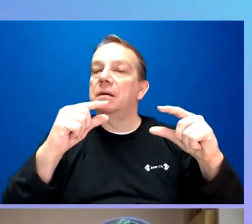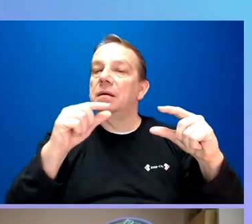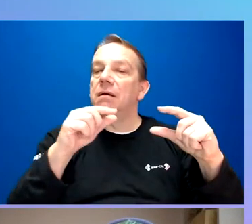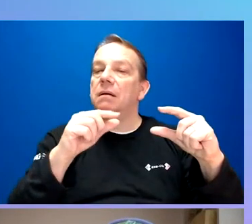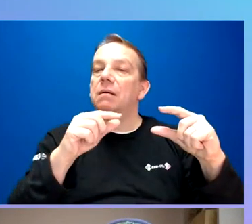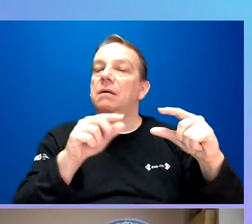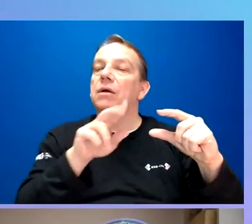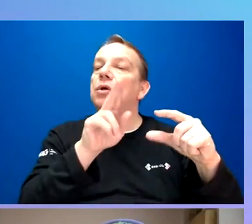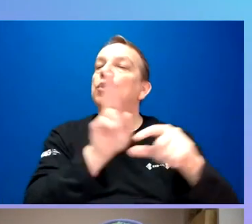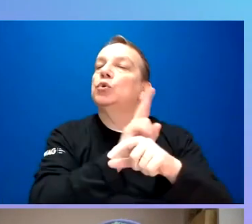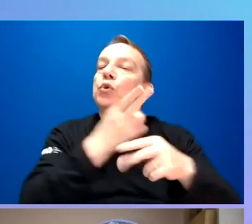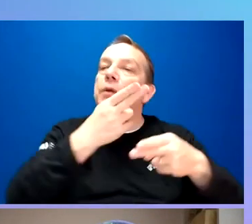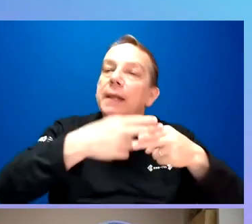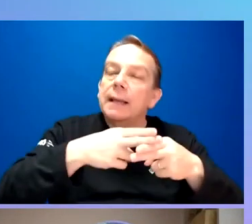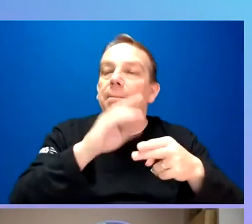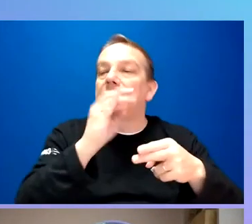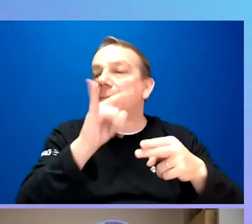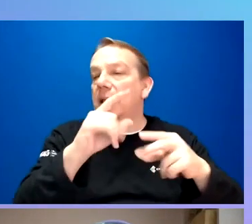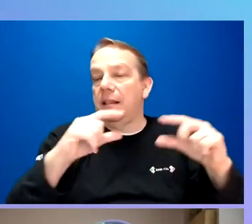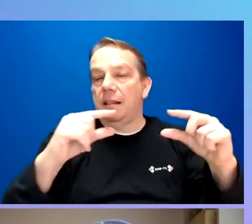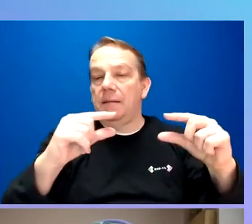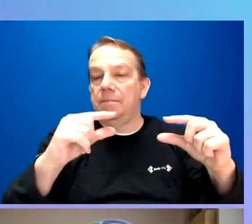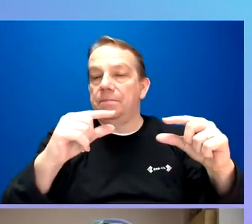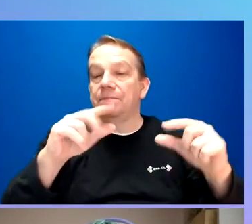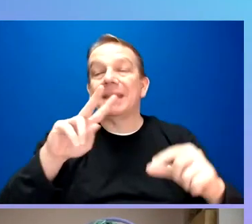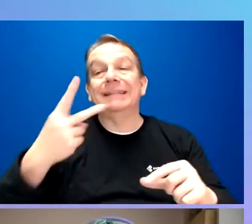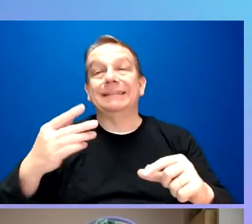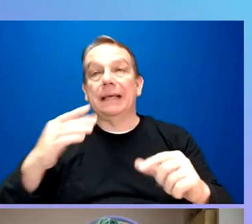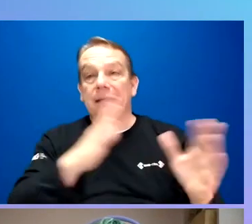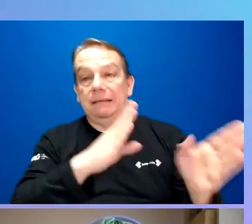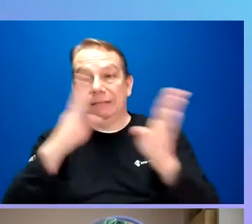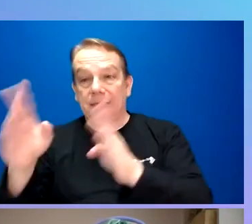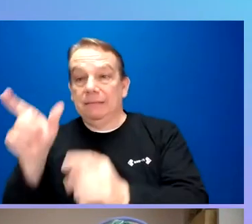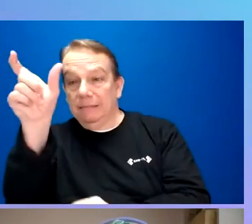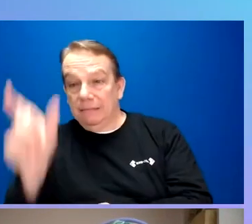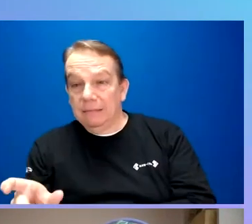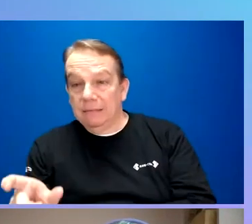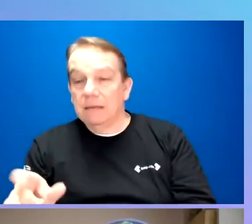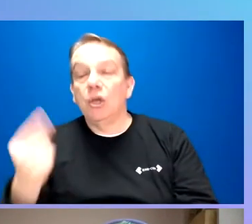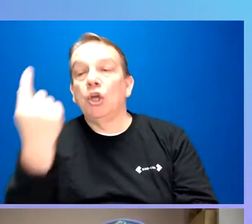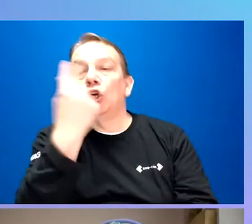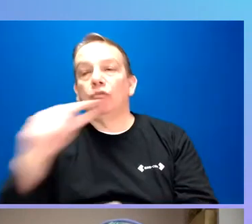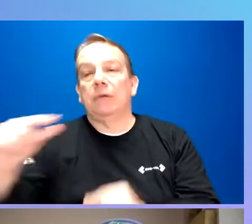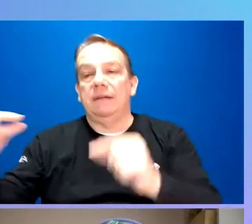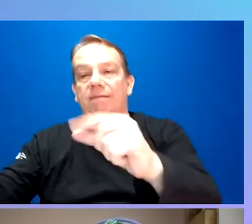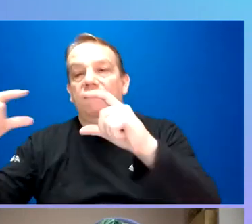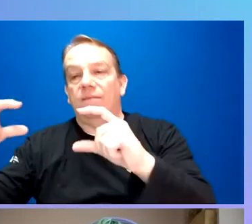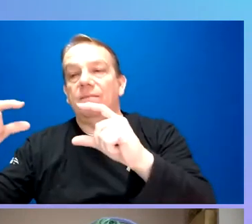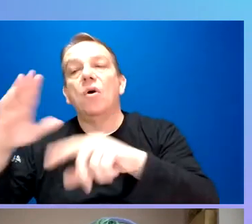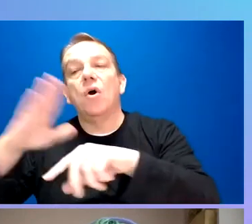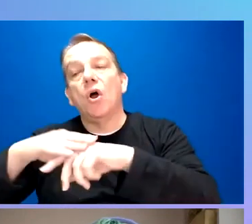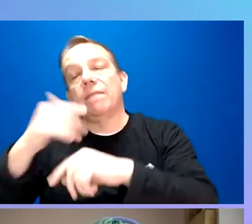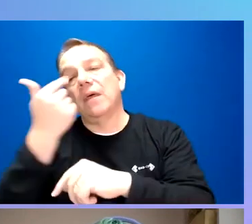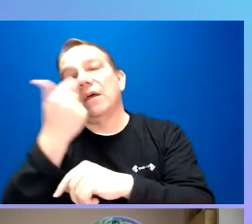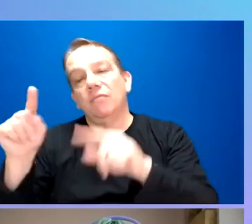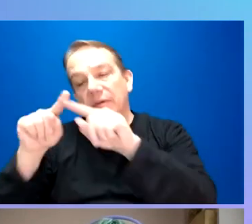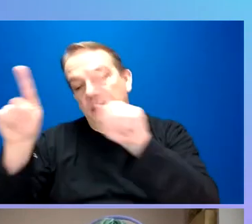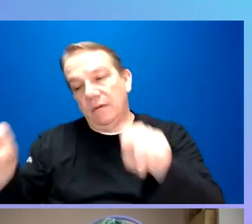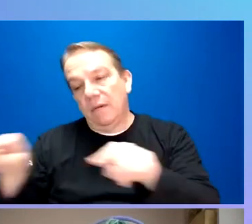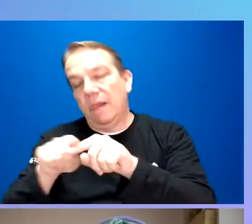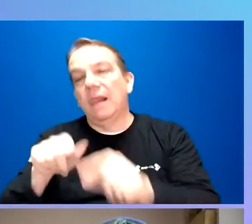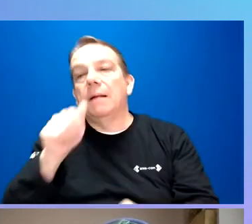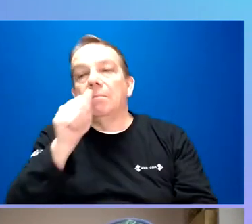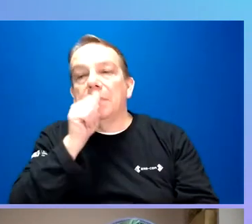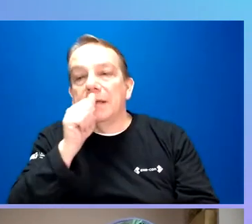a username or email field. And then in our second screenshot, we have a green focus line indicator around the